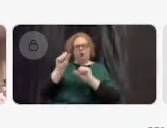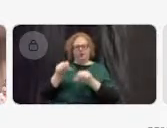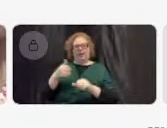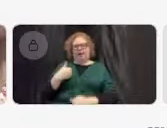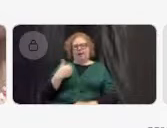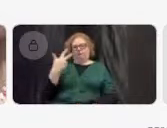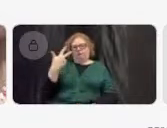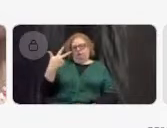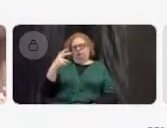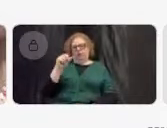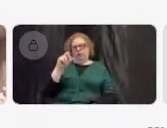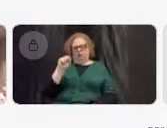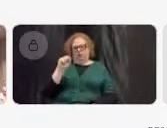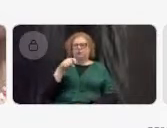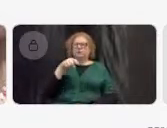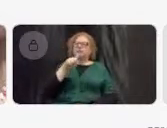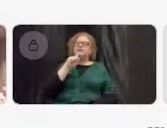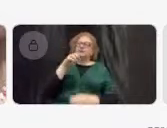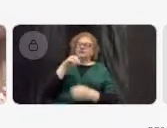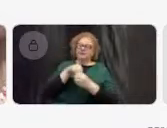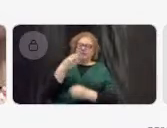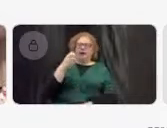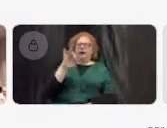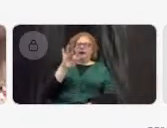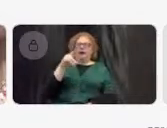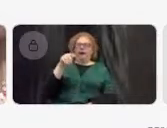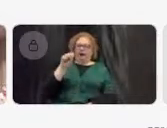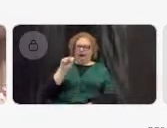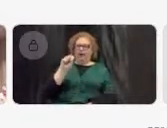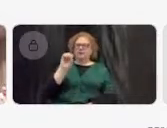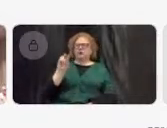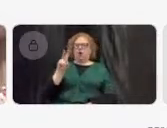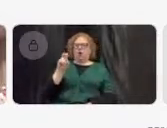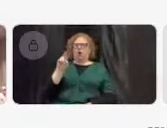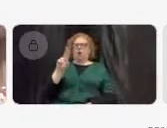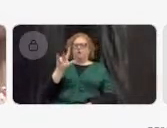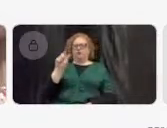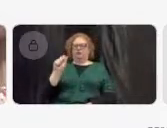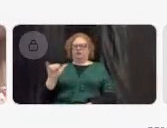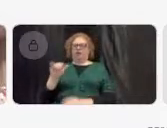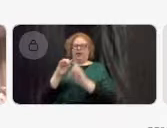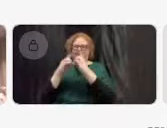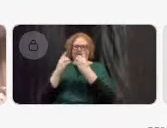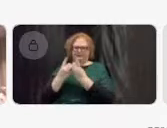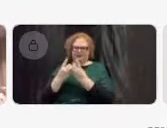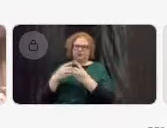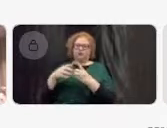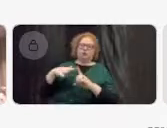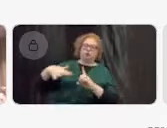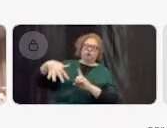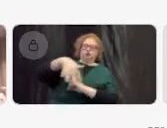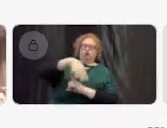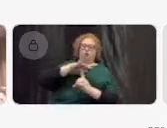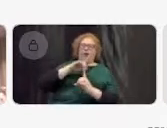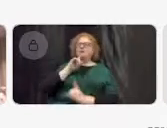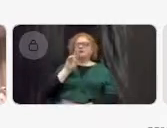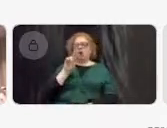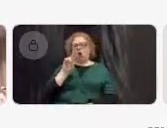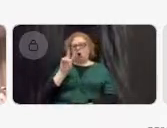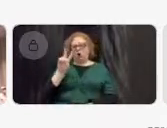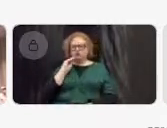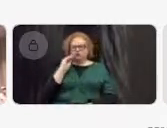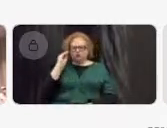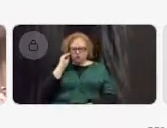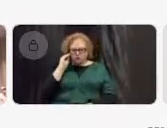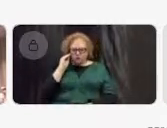Heights Landscape Overlay District. The property is surrounded by R2. The future land use map shows a large area of